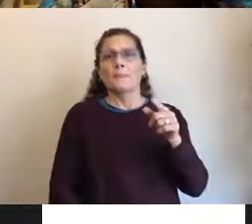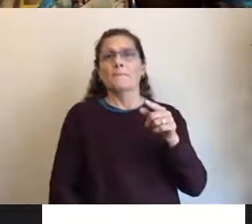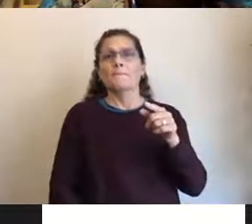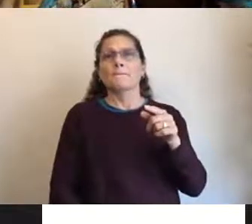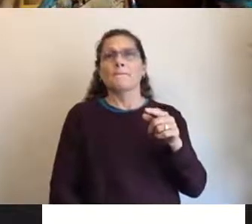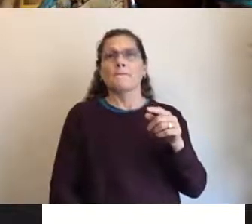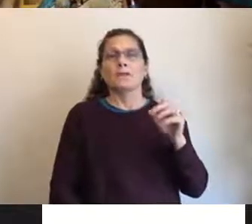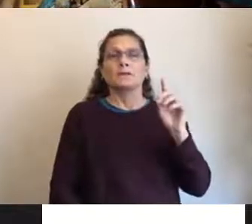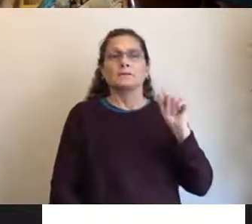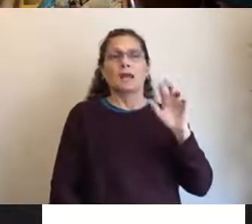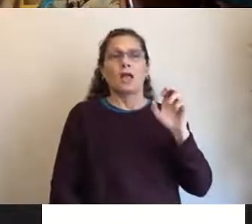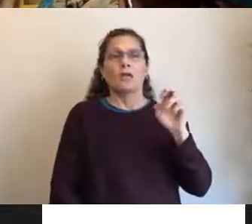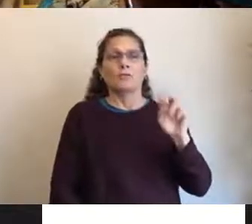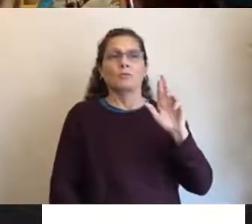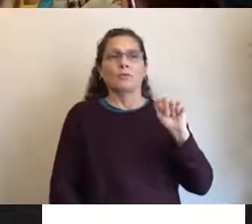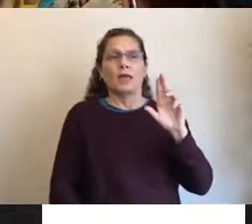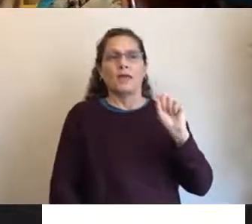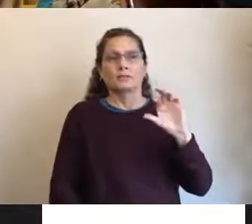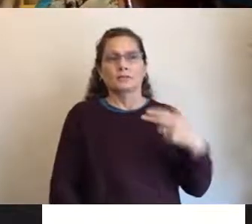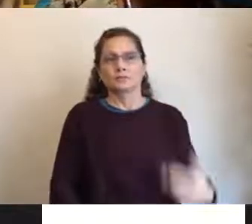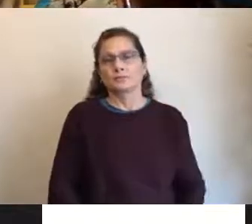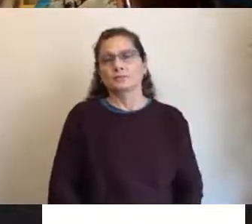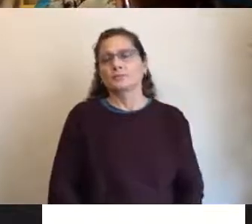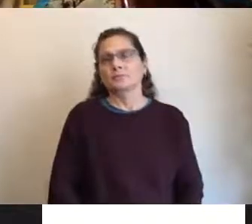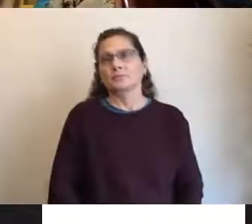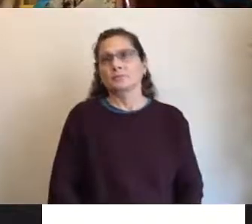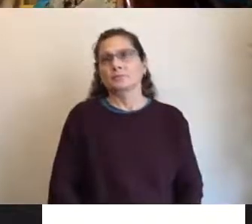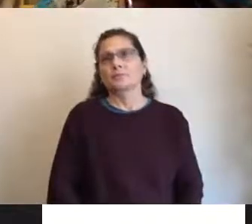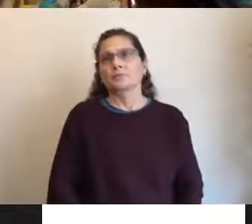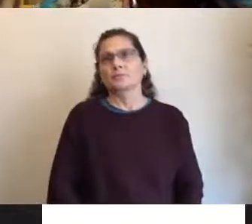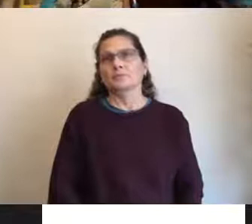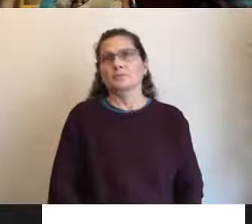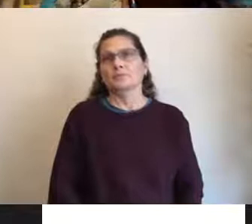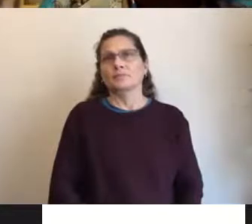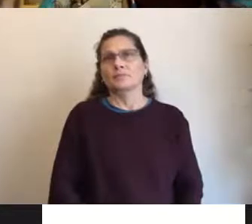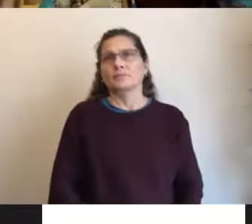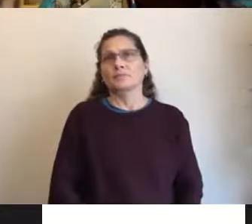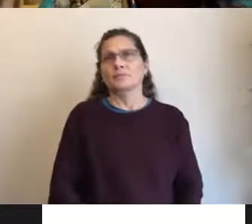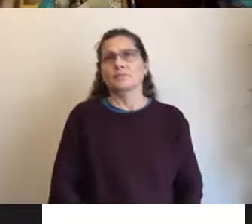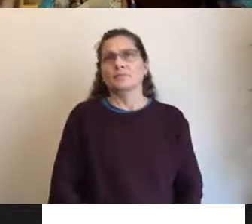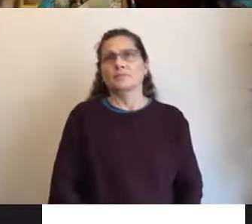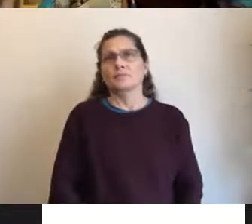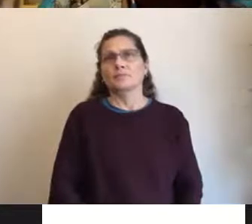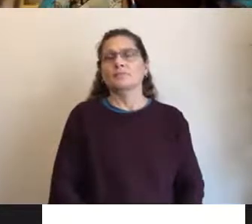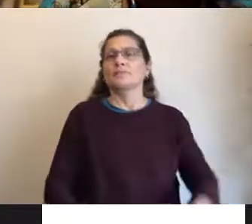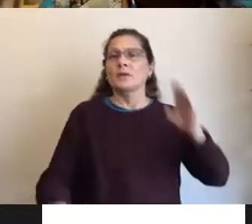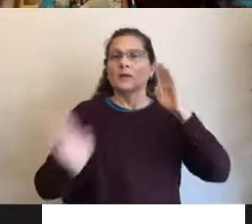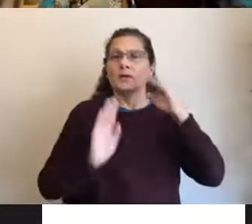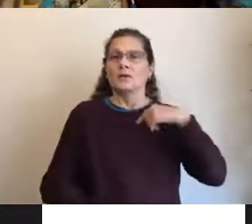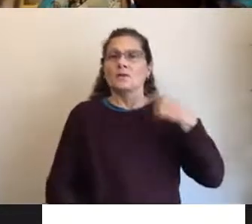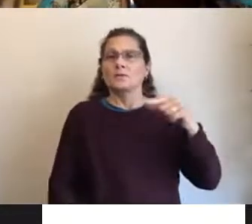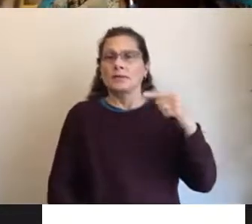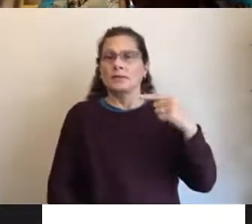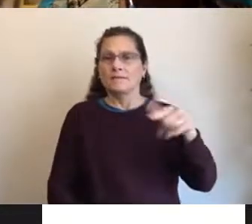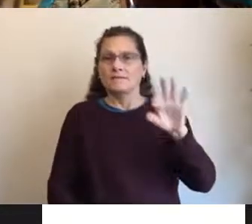Thank you very much, Commissioner Jackson. My name is Darren Roush with the City of Greenfield Health Department, and it's my pleasure to join today to talk through some of the